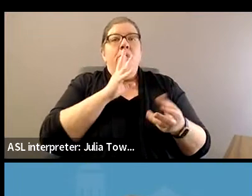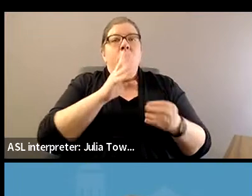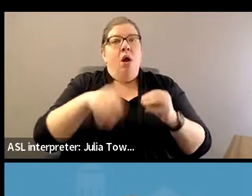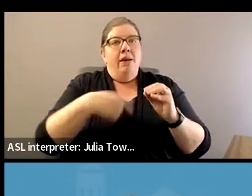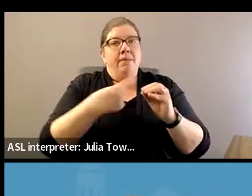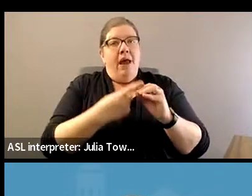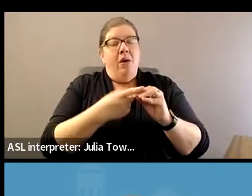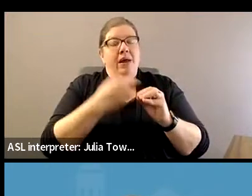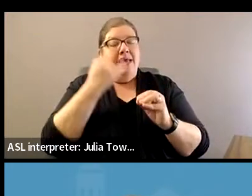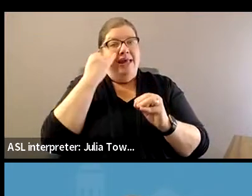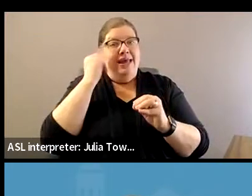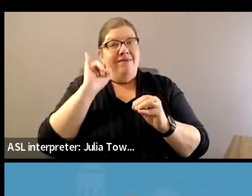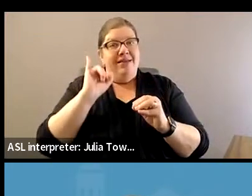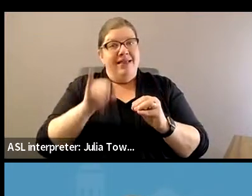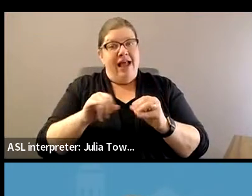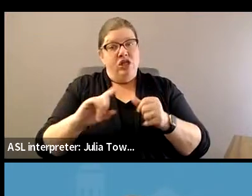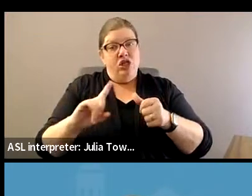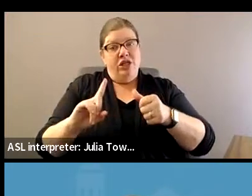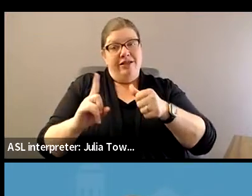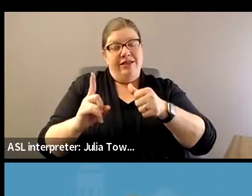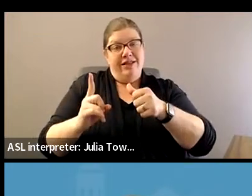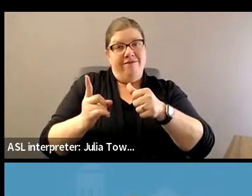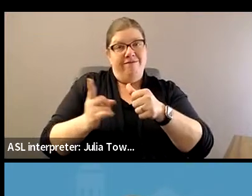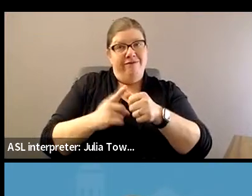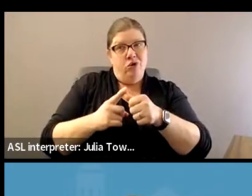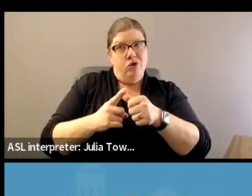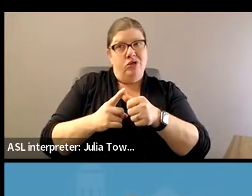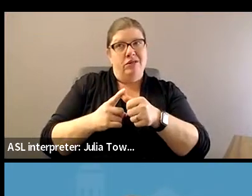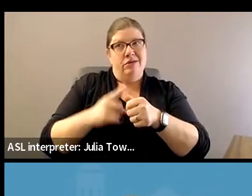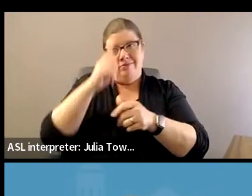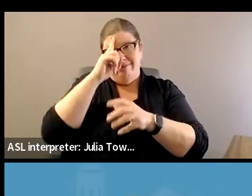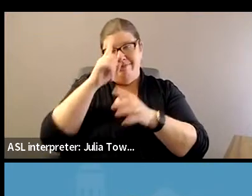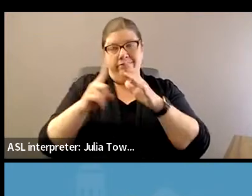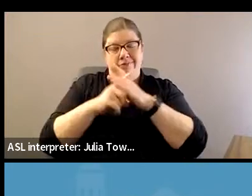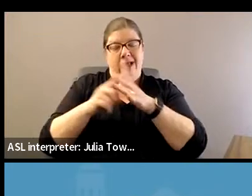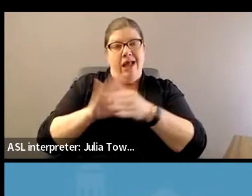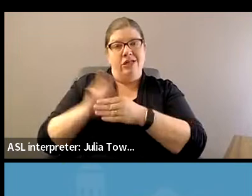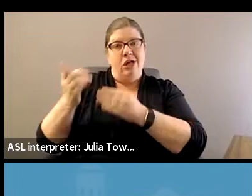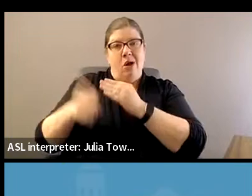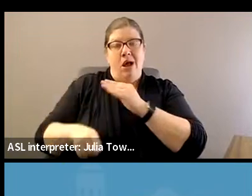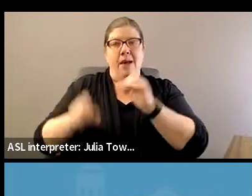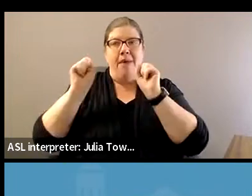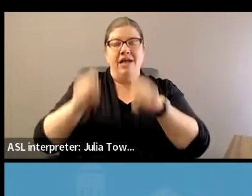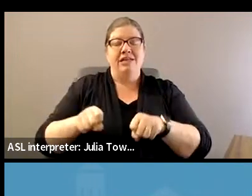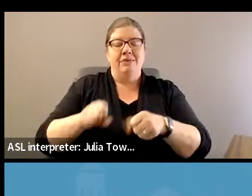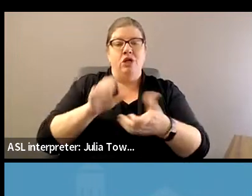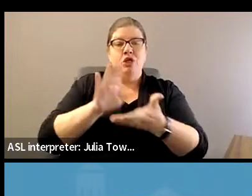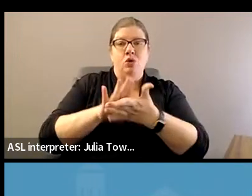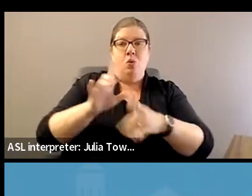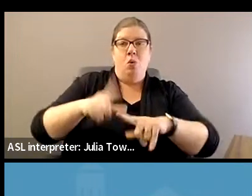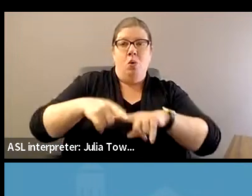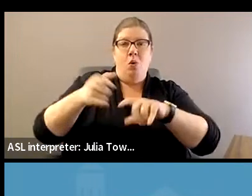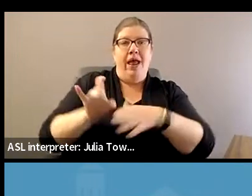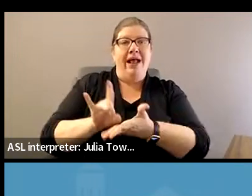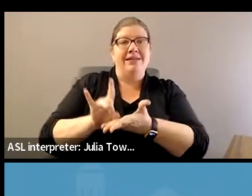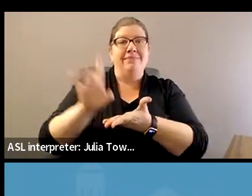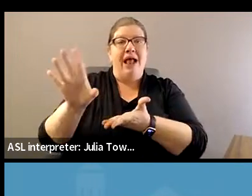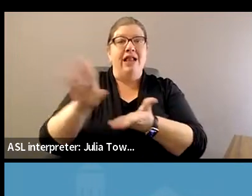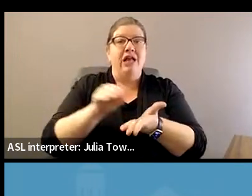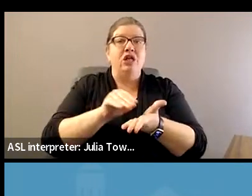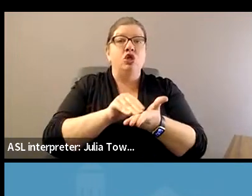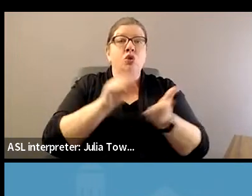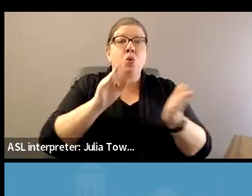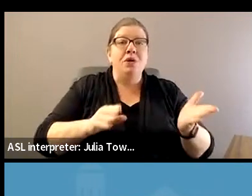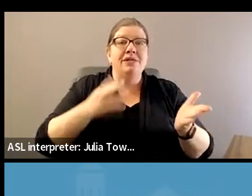that was the consequence of first resort, possibly expelling students of color.